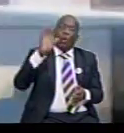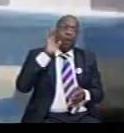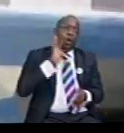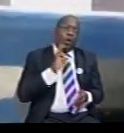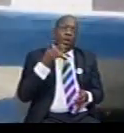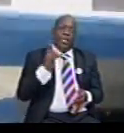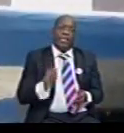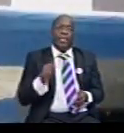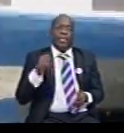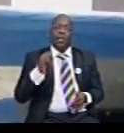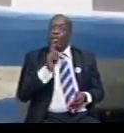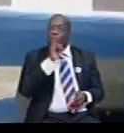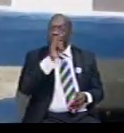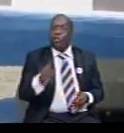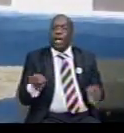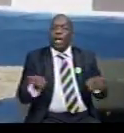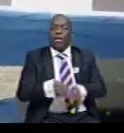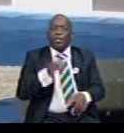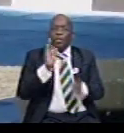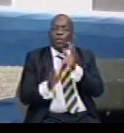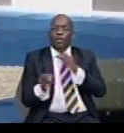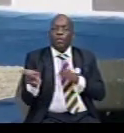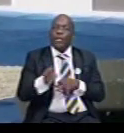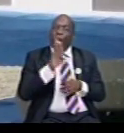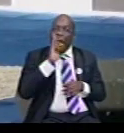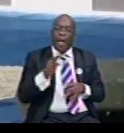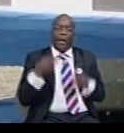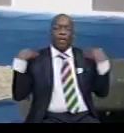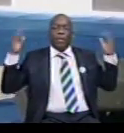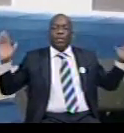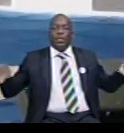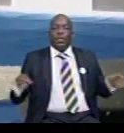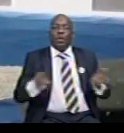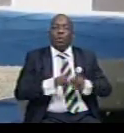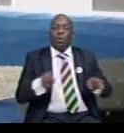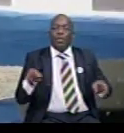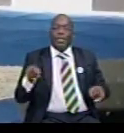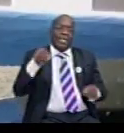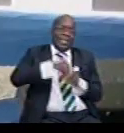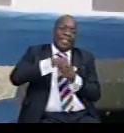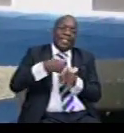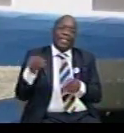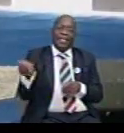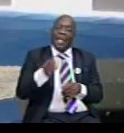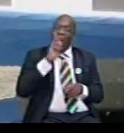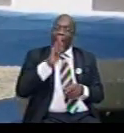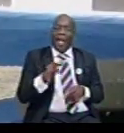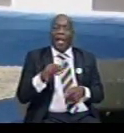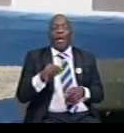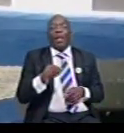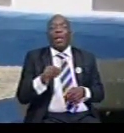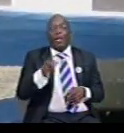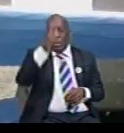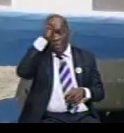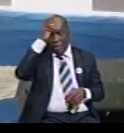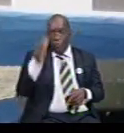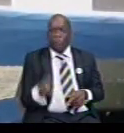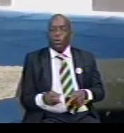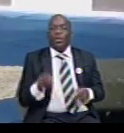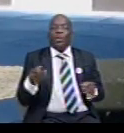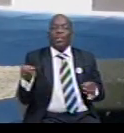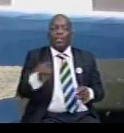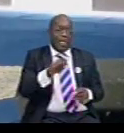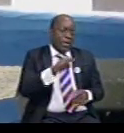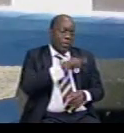angels, when they're like demons, they're like devils. Their conscience is so seared with a hot